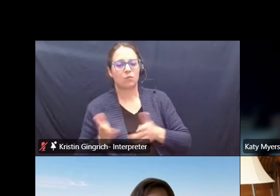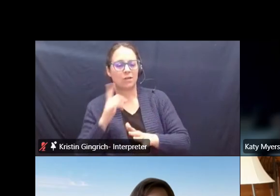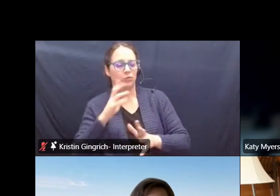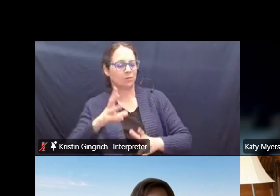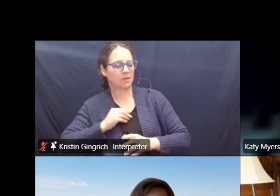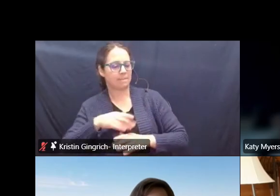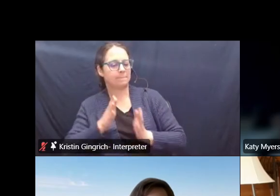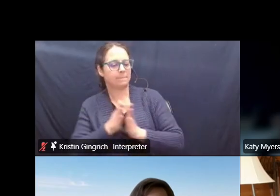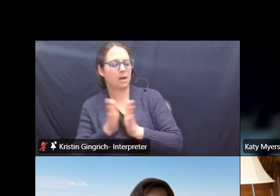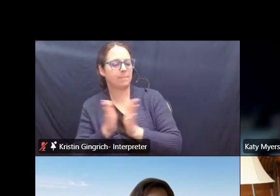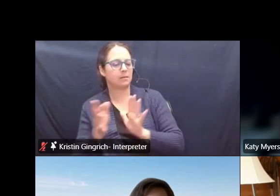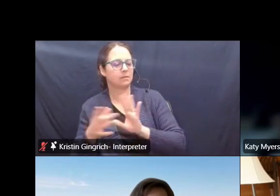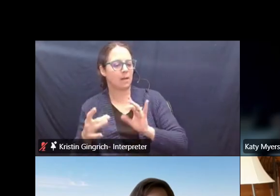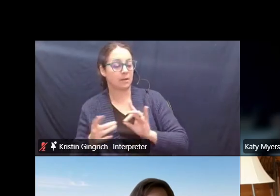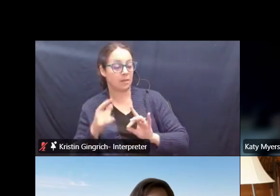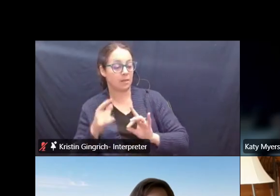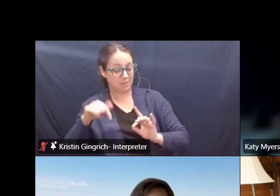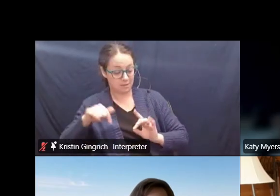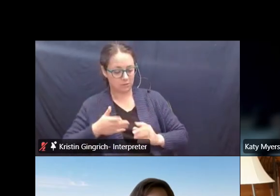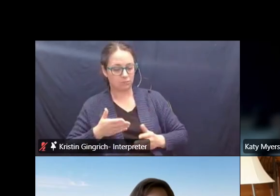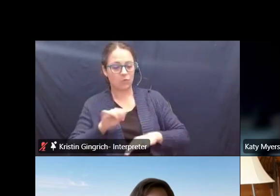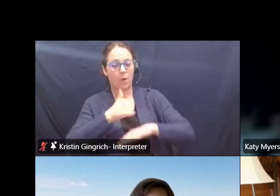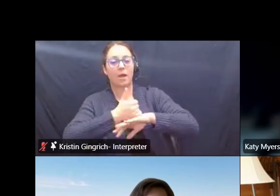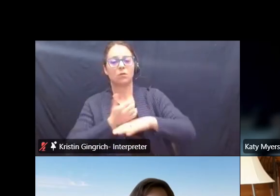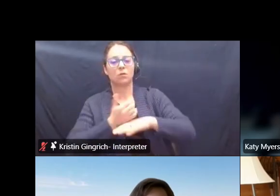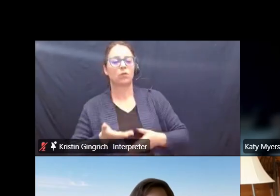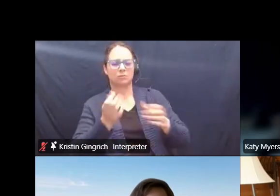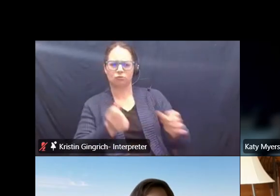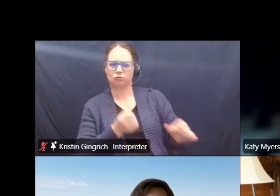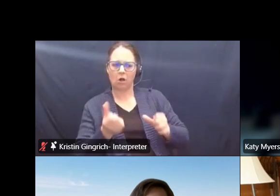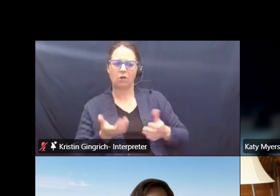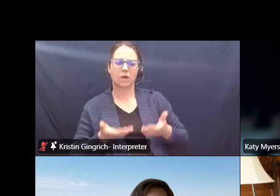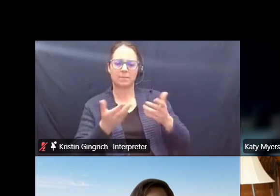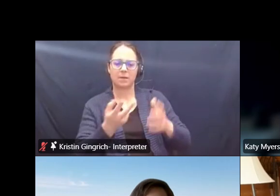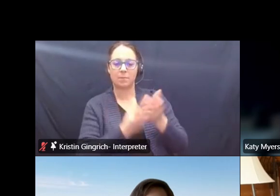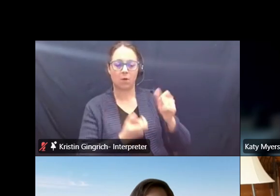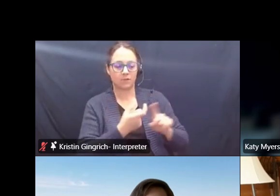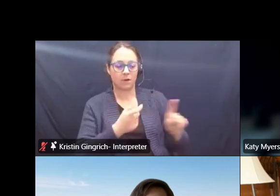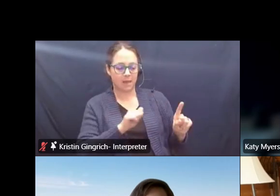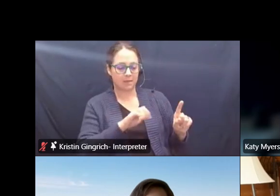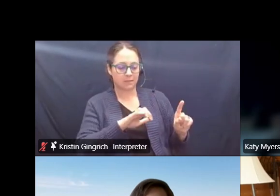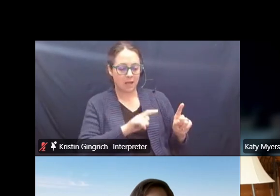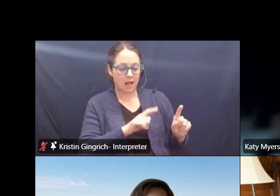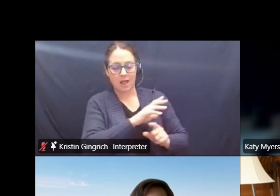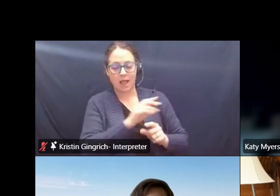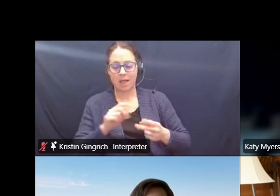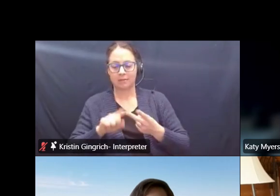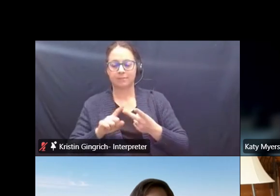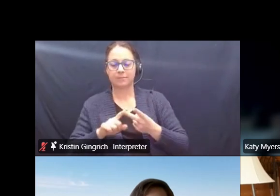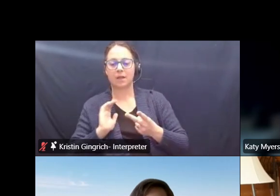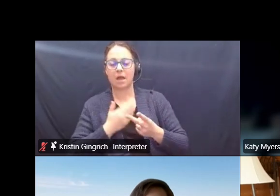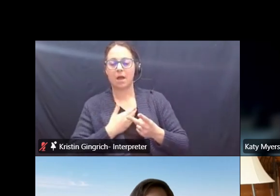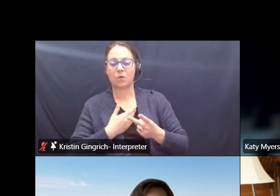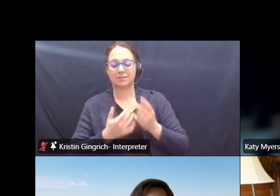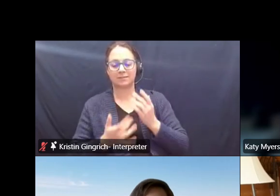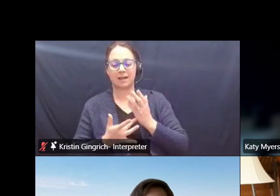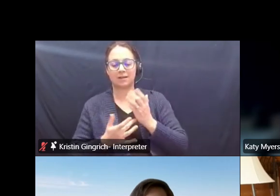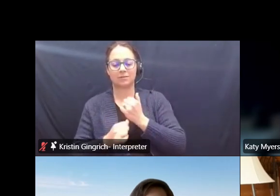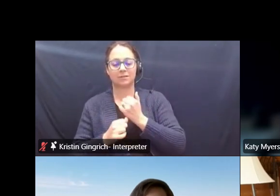And again, this was a recommendation, strong recommendation, both from ACL and from our technical